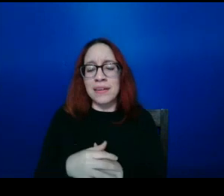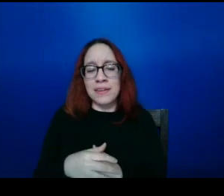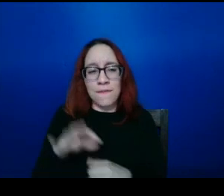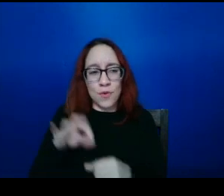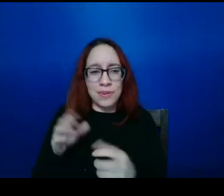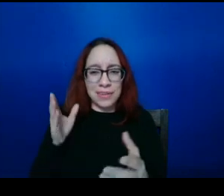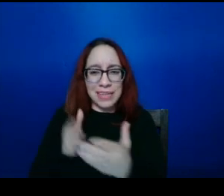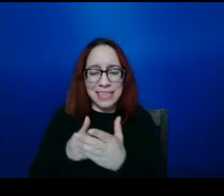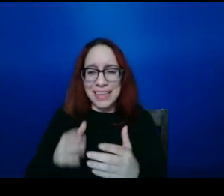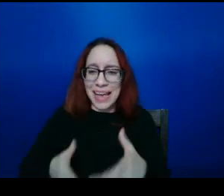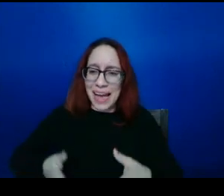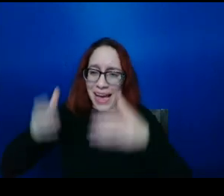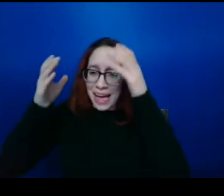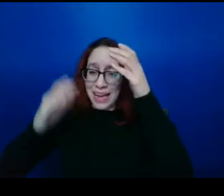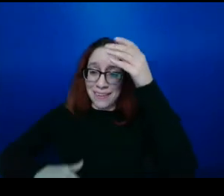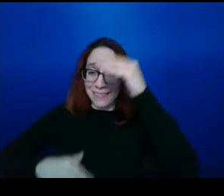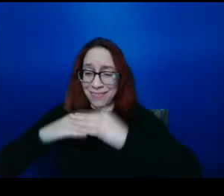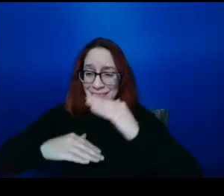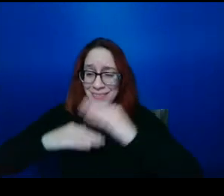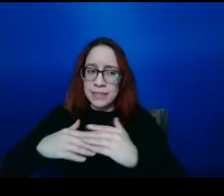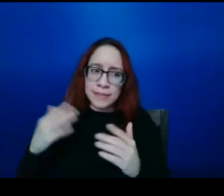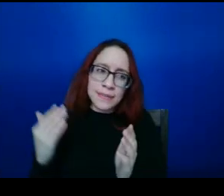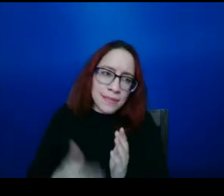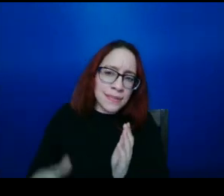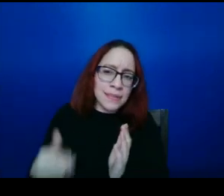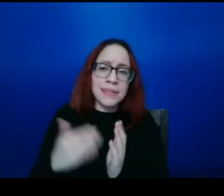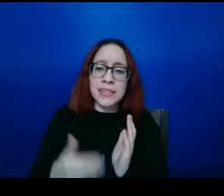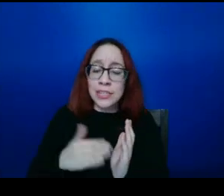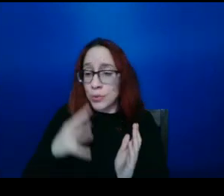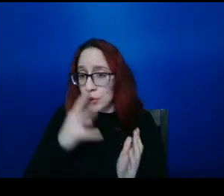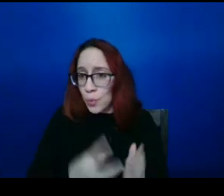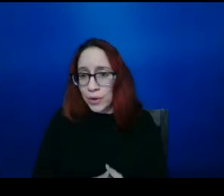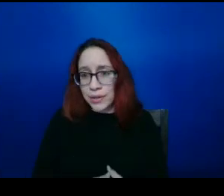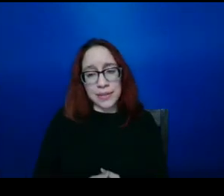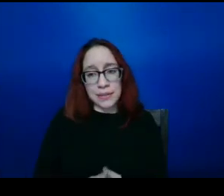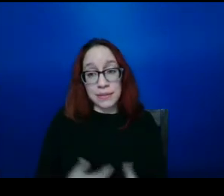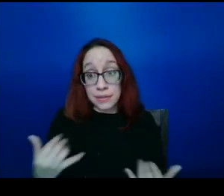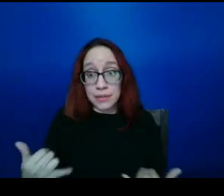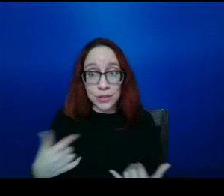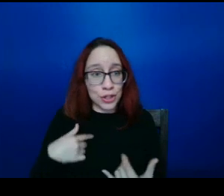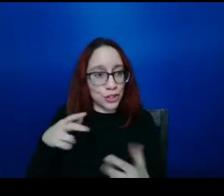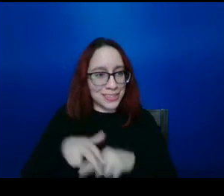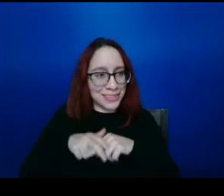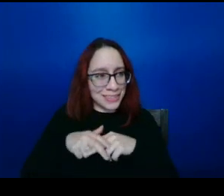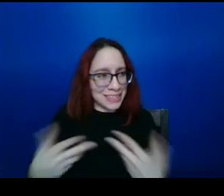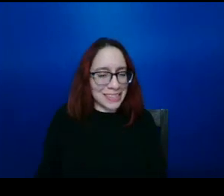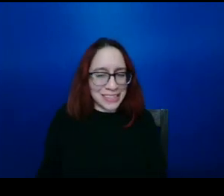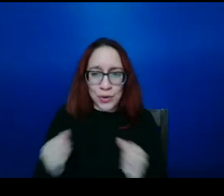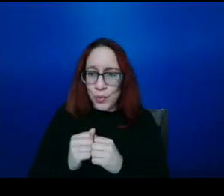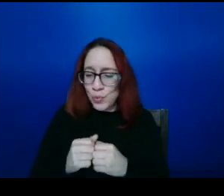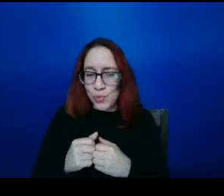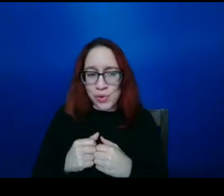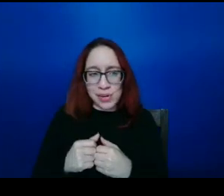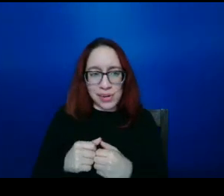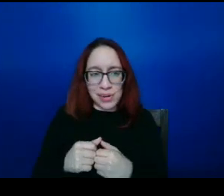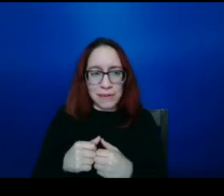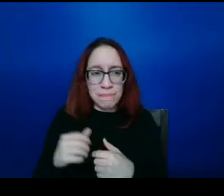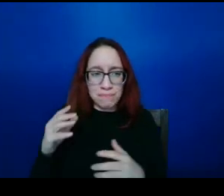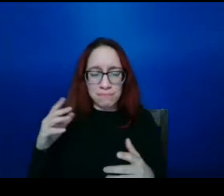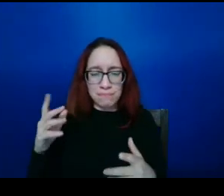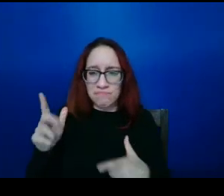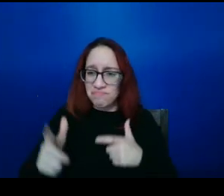against height. And you continue to ignore that. And now we're sitting here with gross